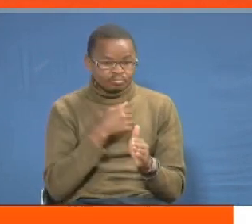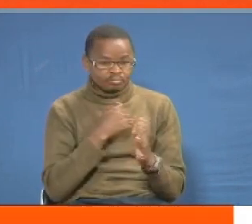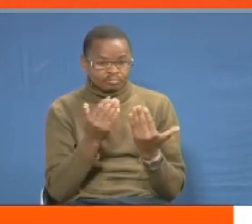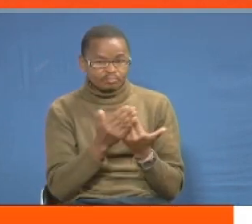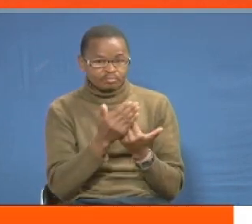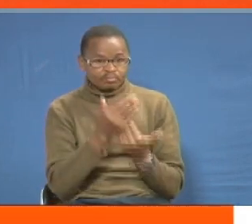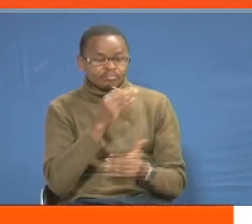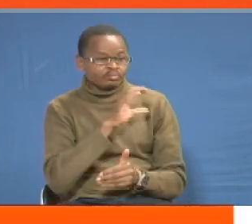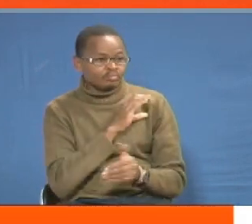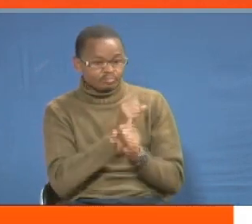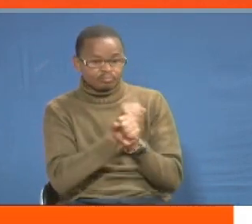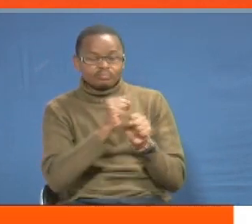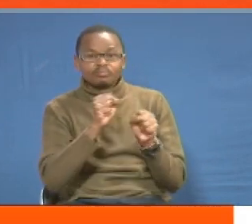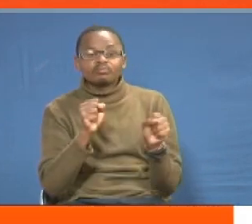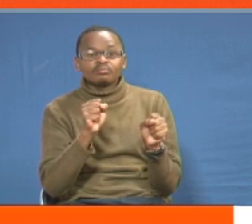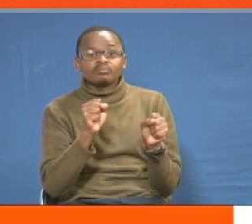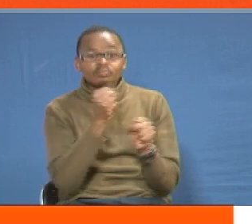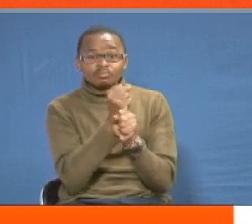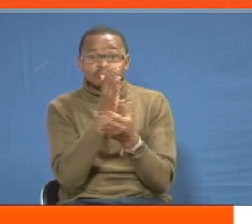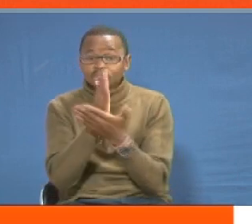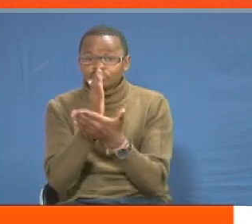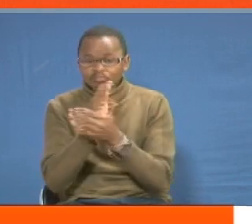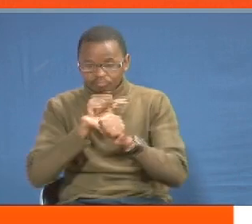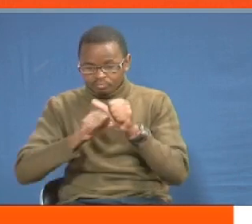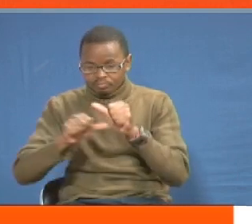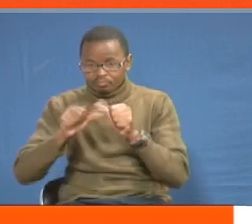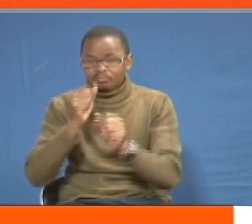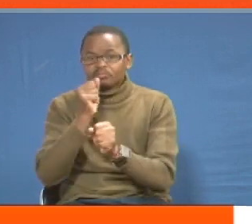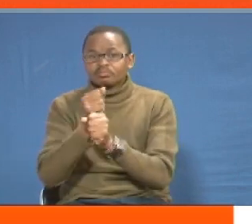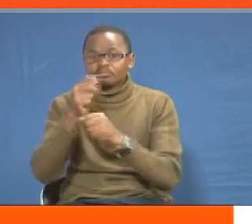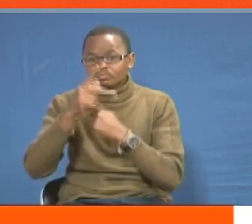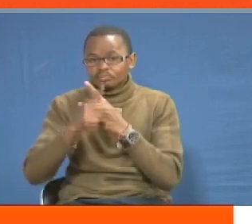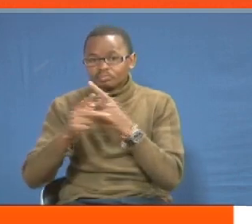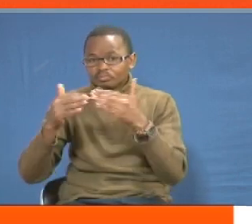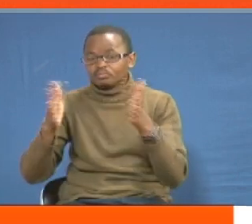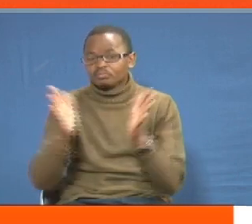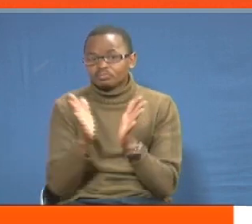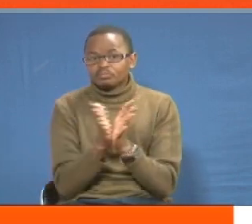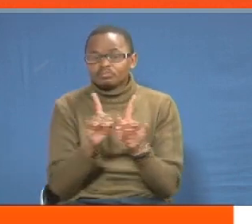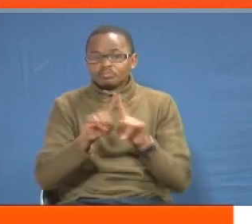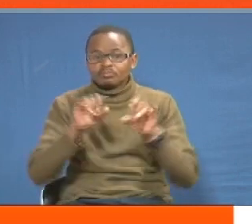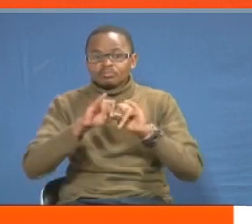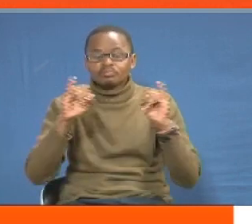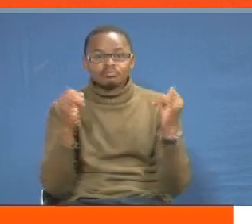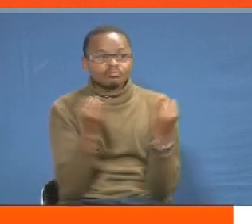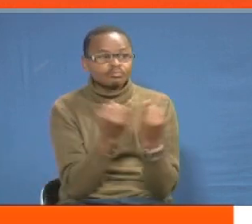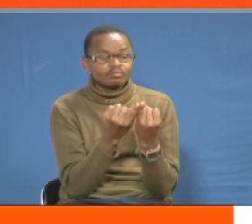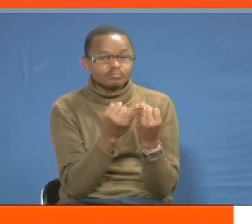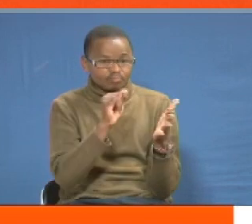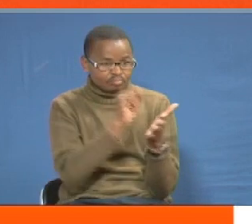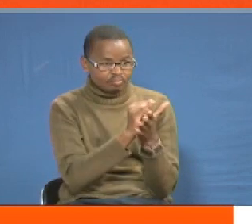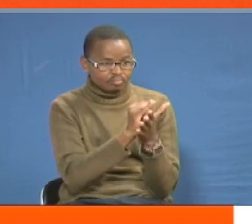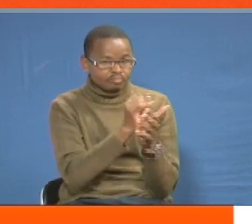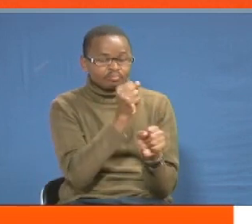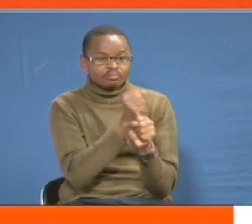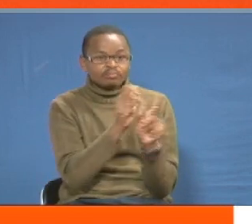to take care of your own safety. I mentioned that ActionAid works in partnership with communities and their institutions. Yeah. And